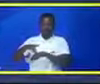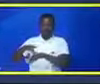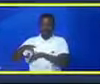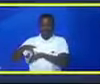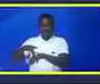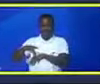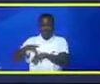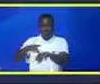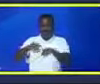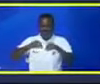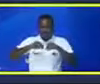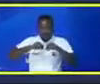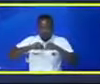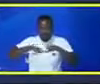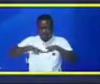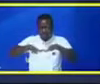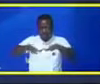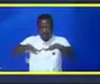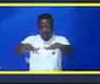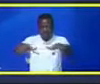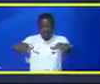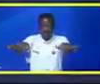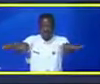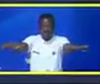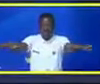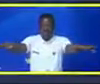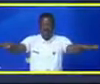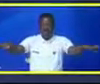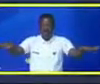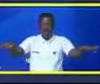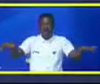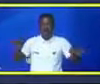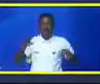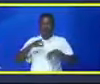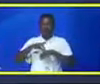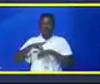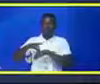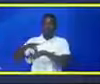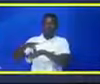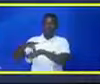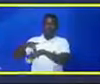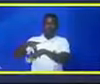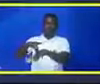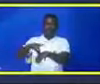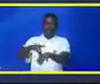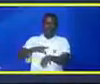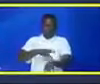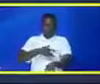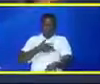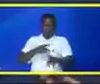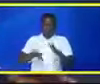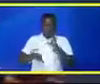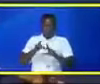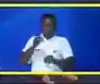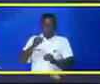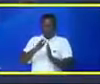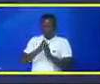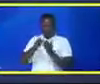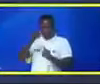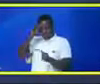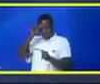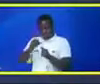Let it cover all the earth. I'm hearing in my spirit the book of remembrance is